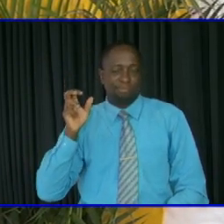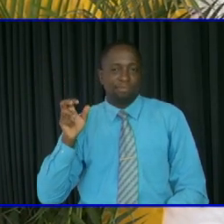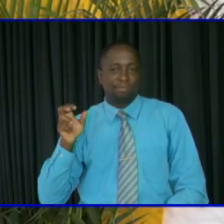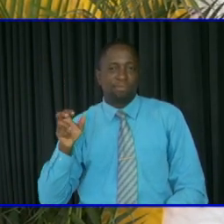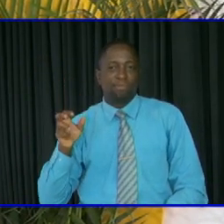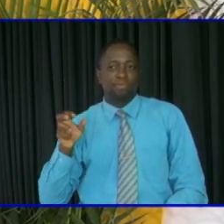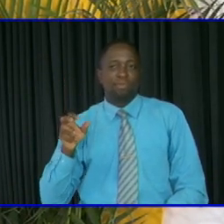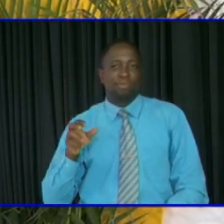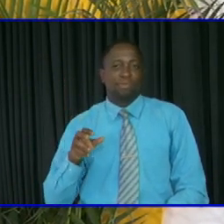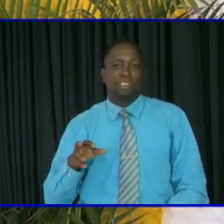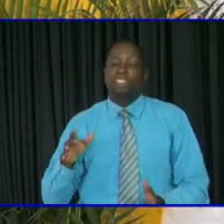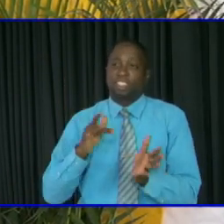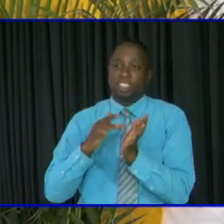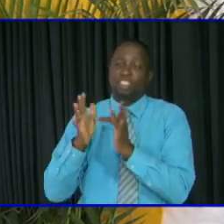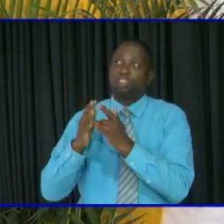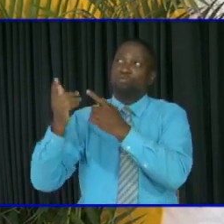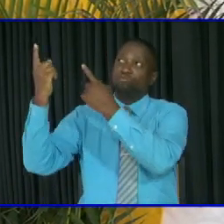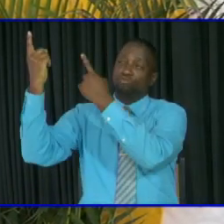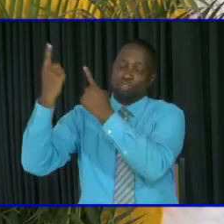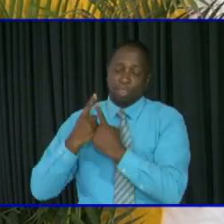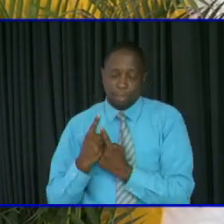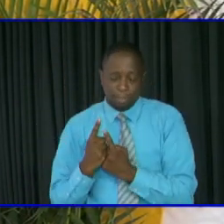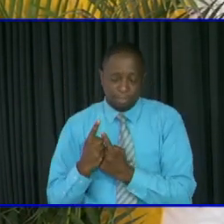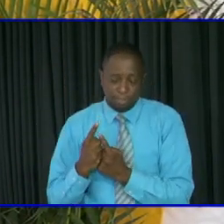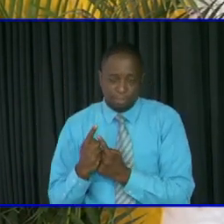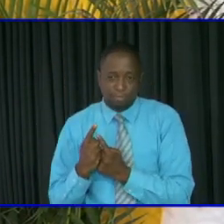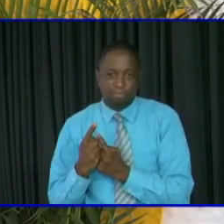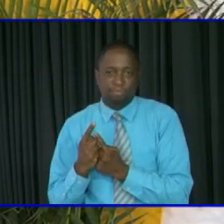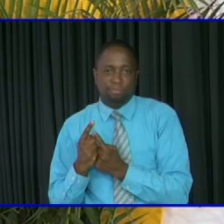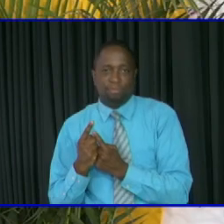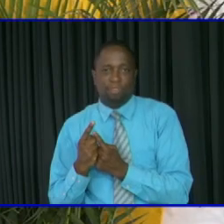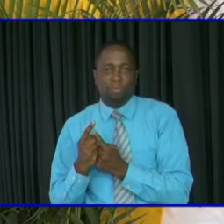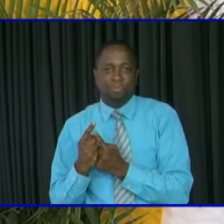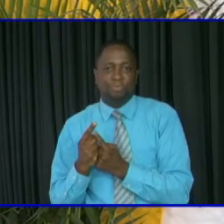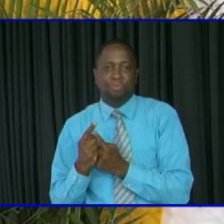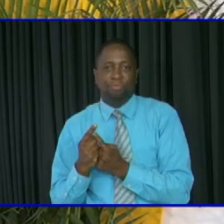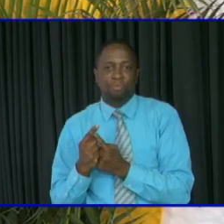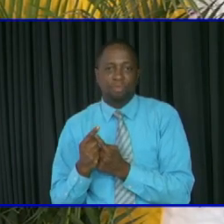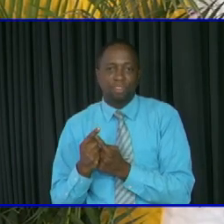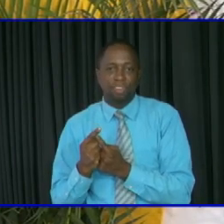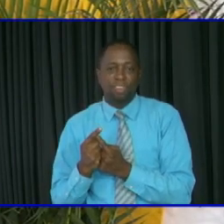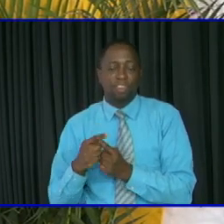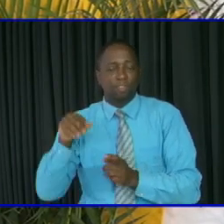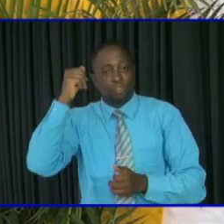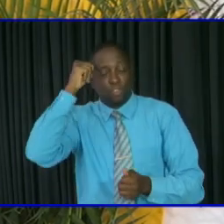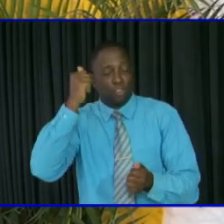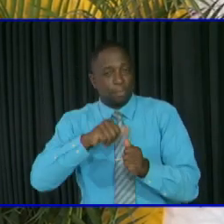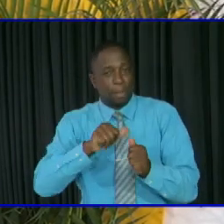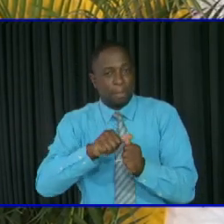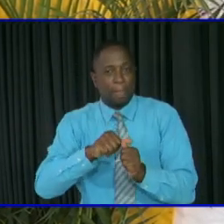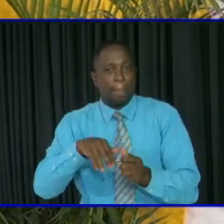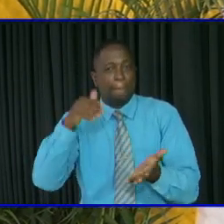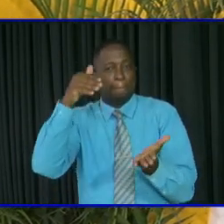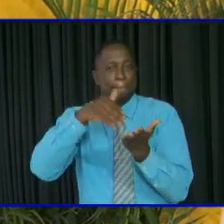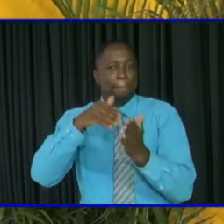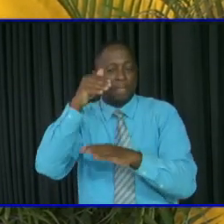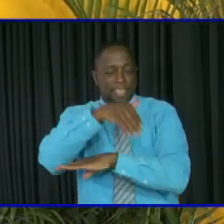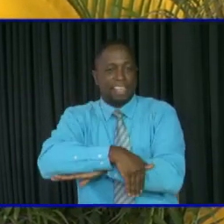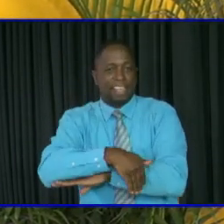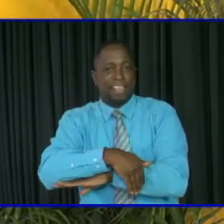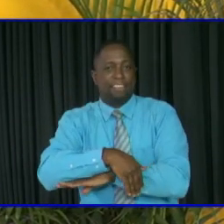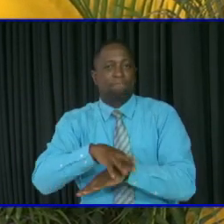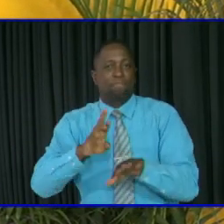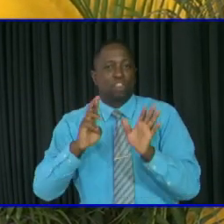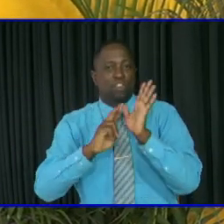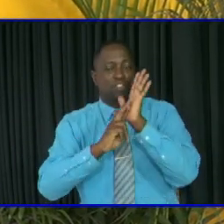Paul speaks about the time in which we live, that it is high time to look to our Redeemer, he